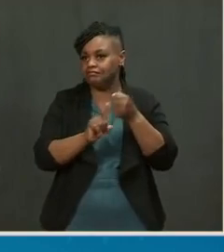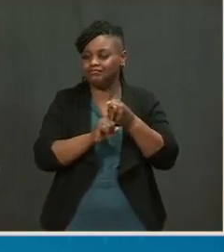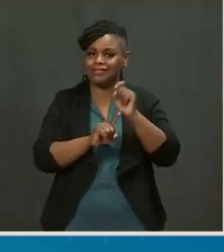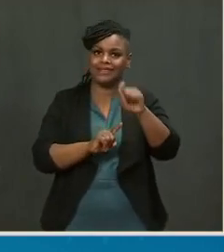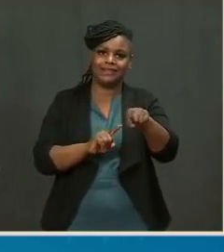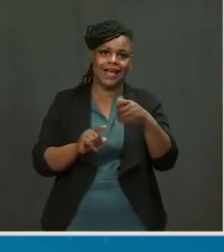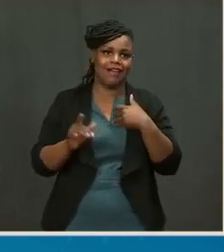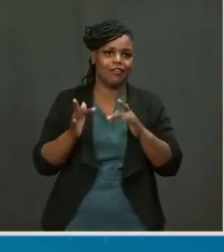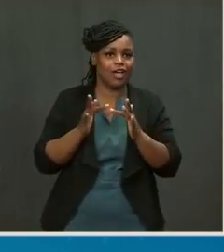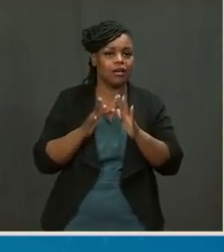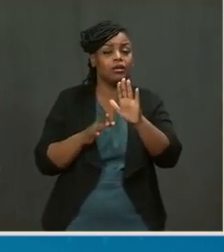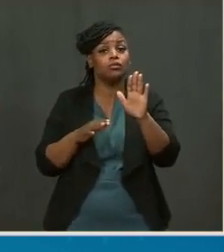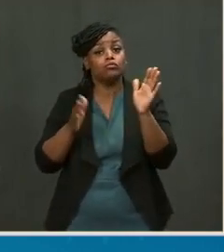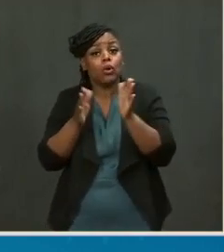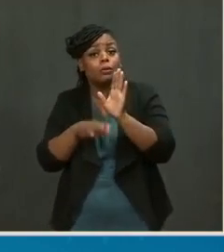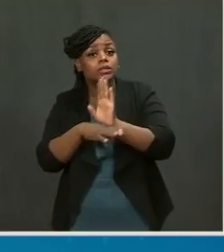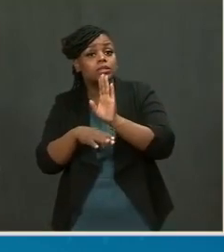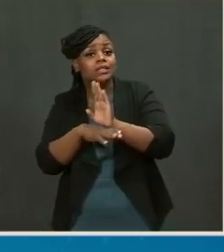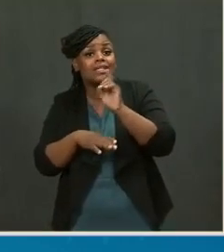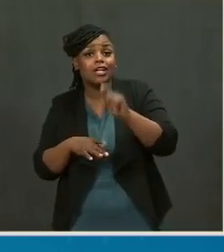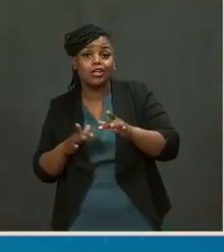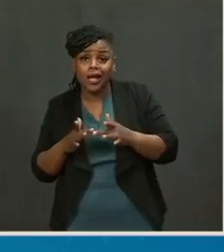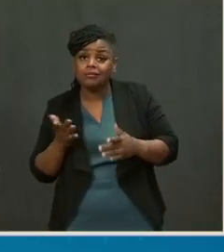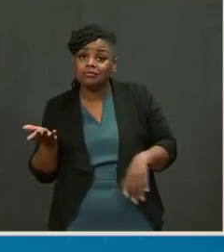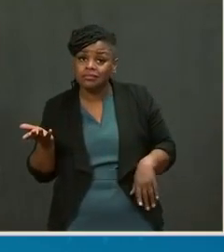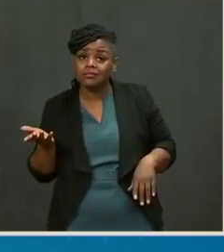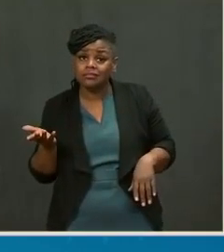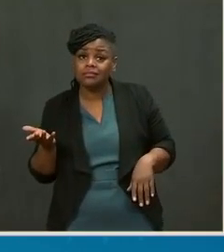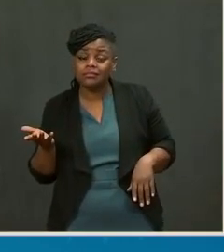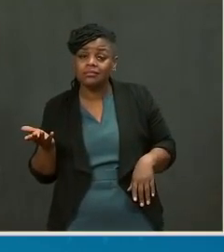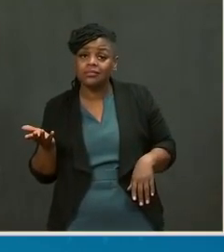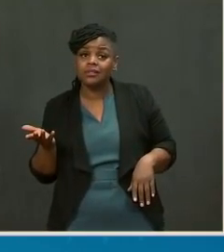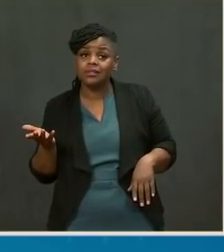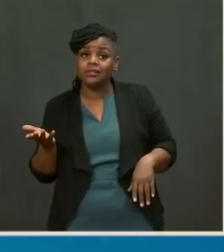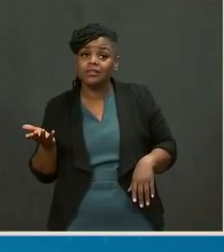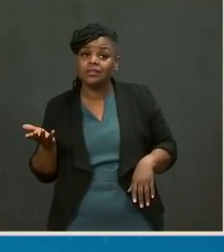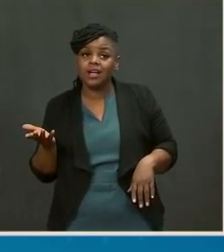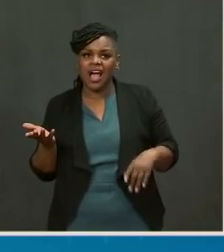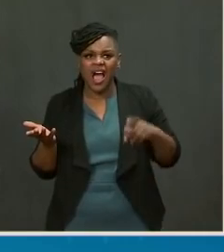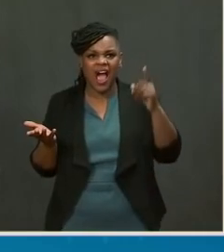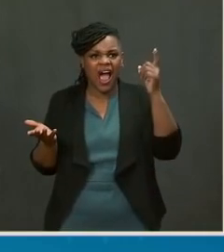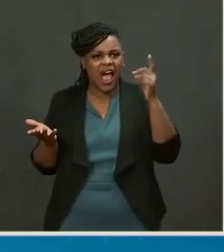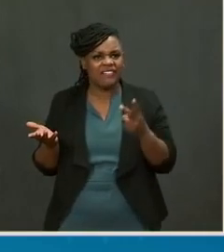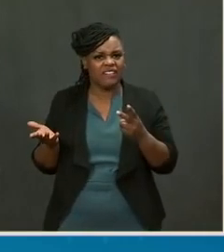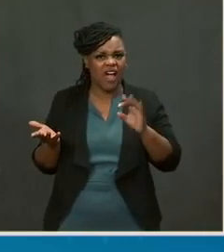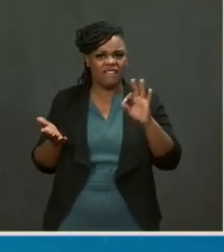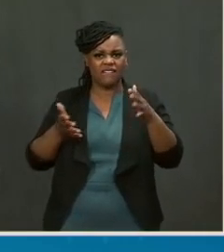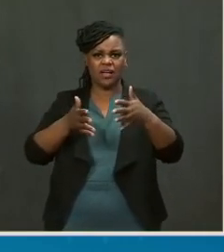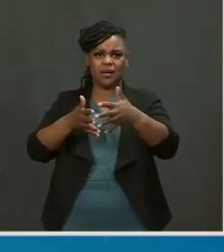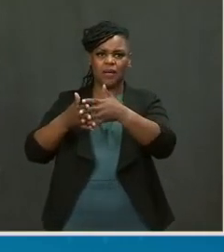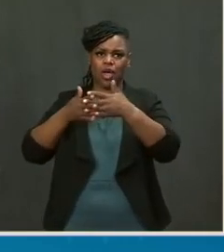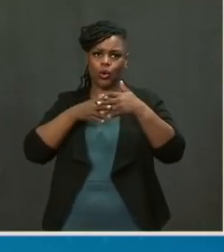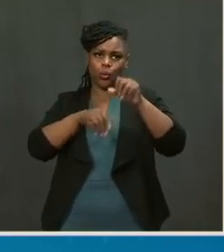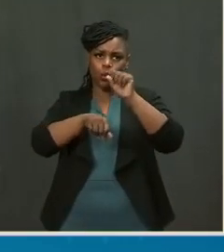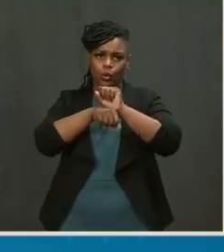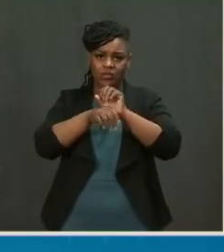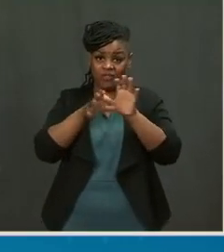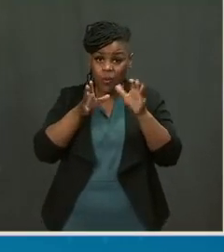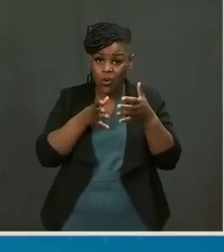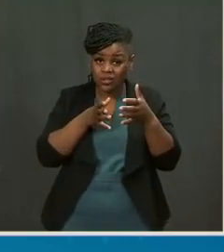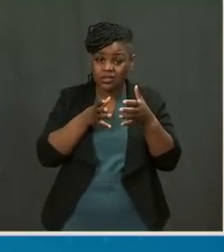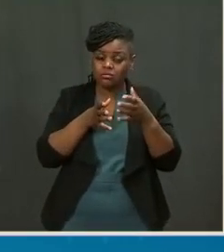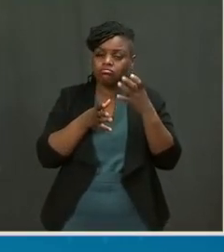do their business. Our small businesses employ half of America's workforce. and are an essential part of our